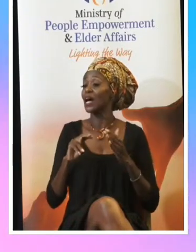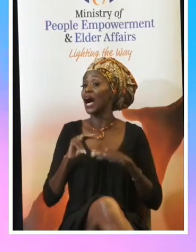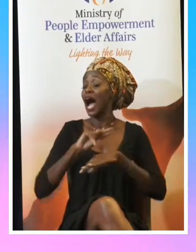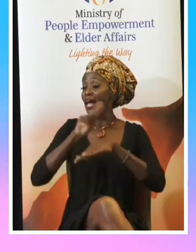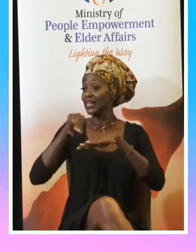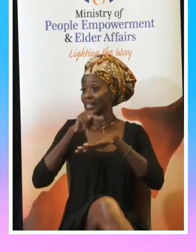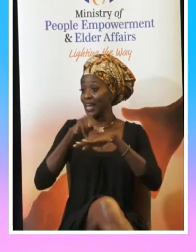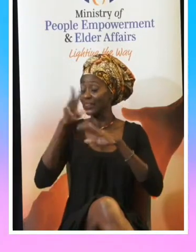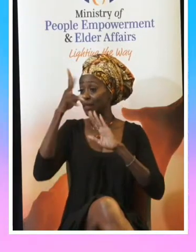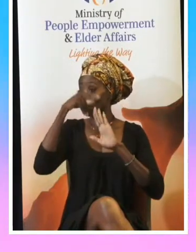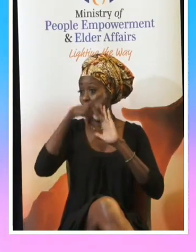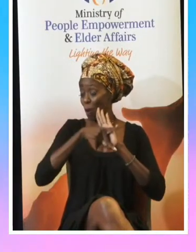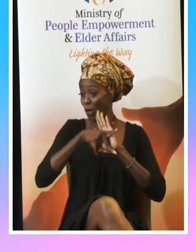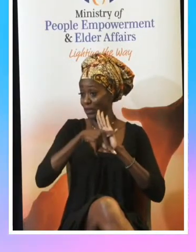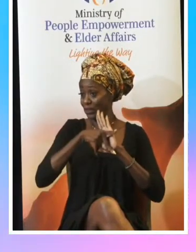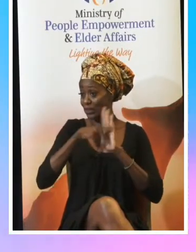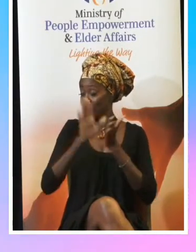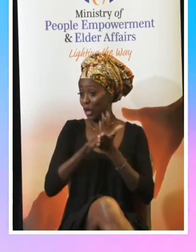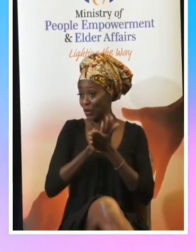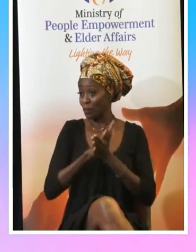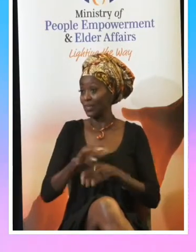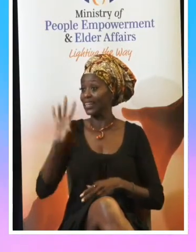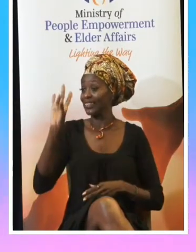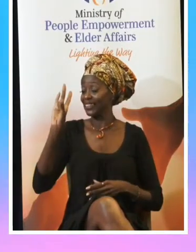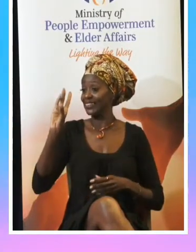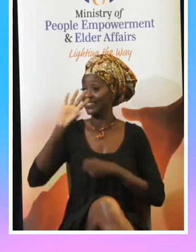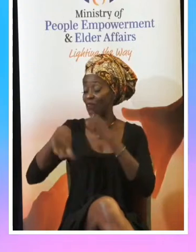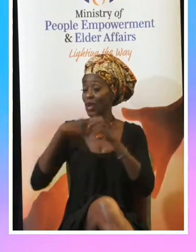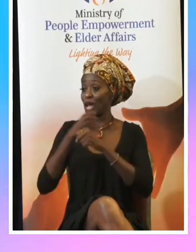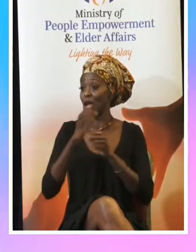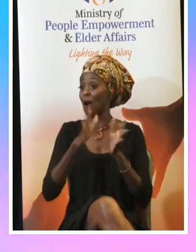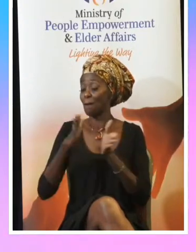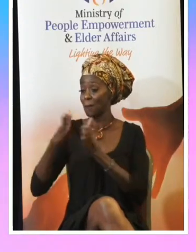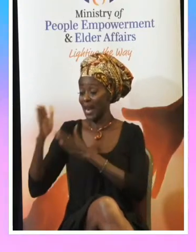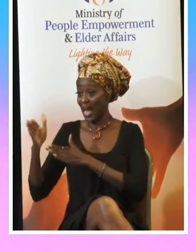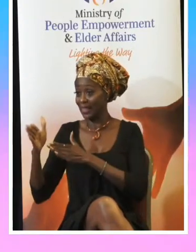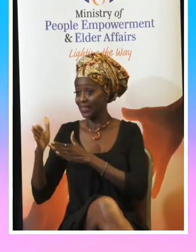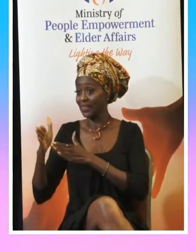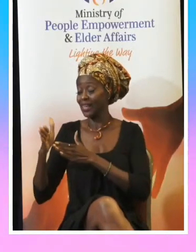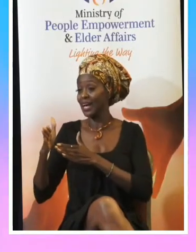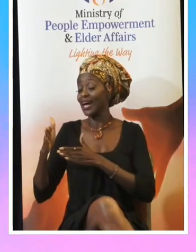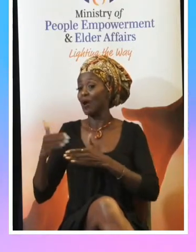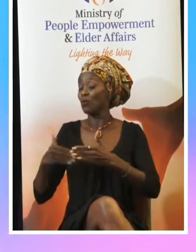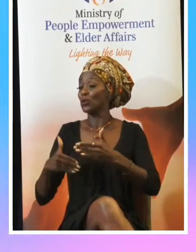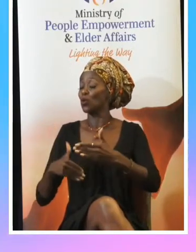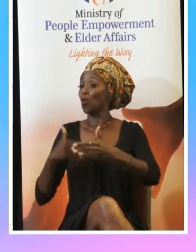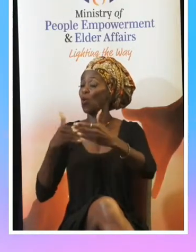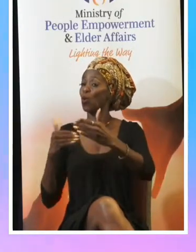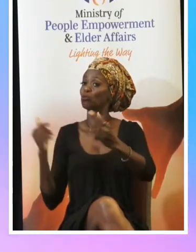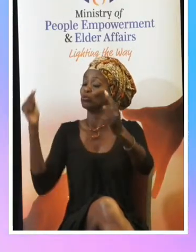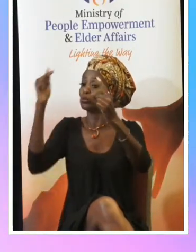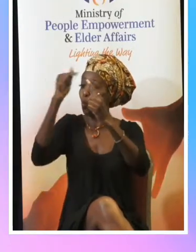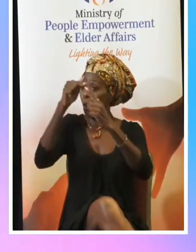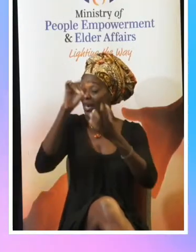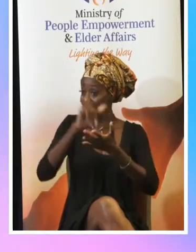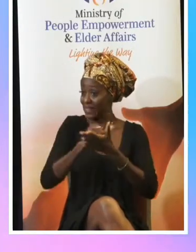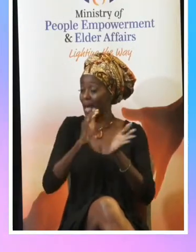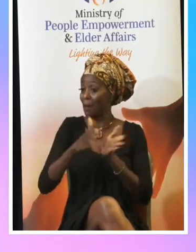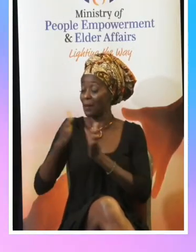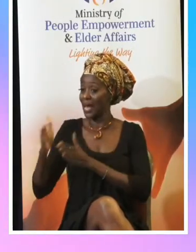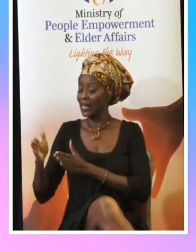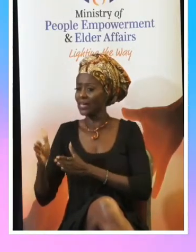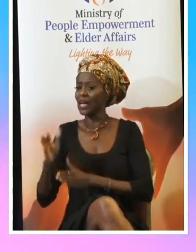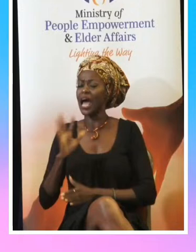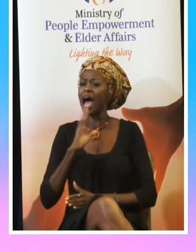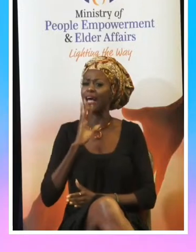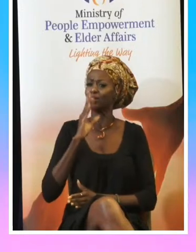a 7-year plan starting from last year, could move towards that. And of course, for you to speak a bit